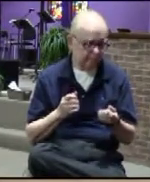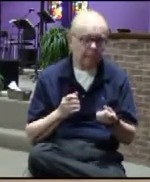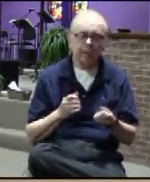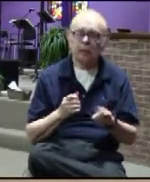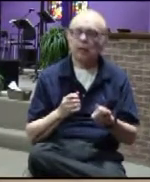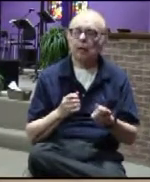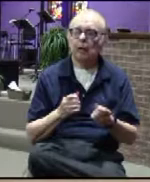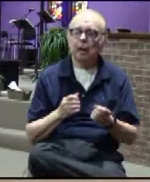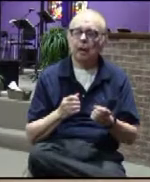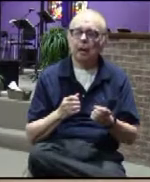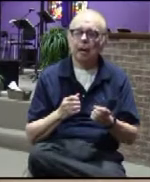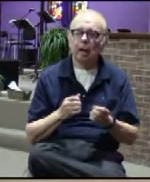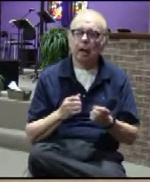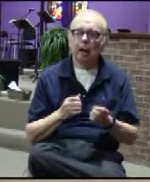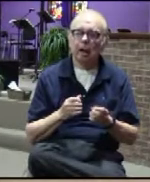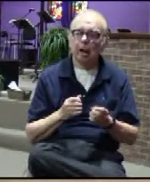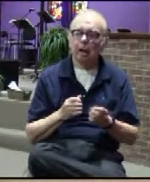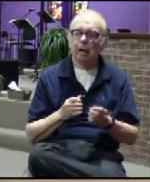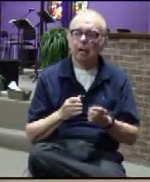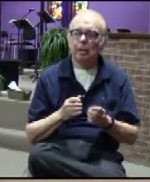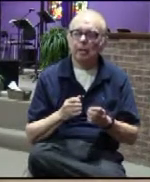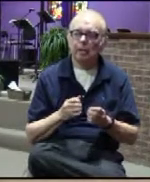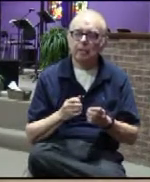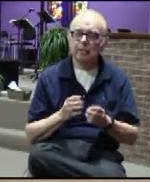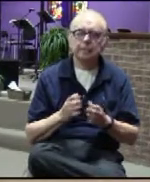this is my son I know I won't please